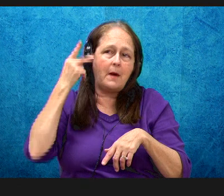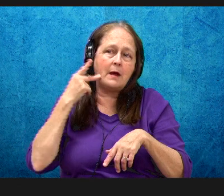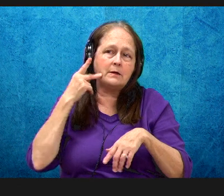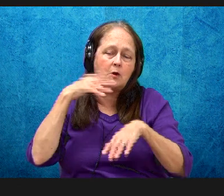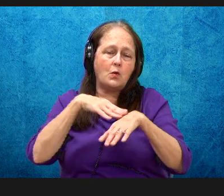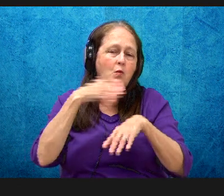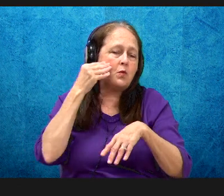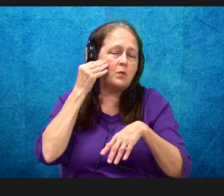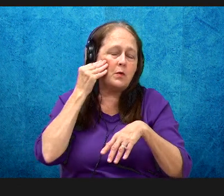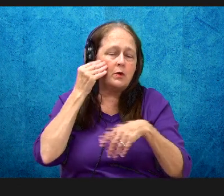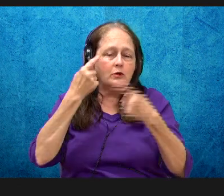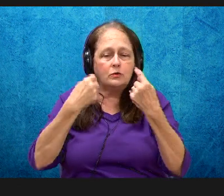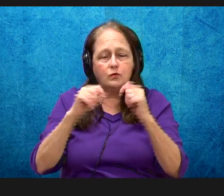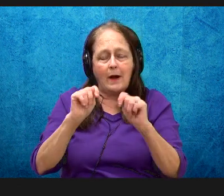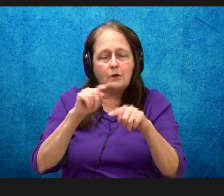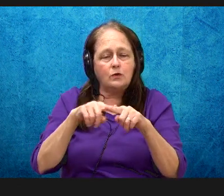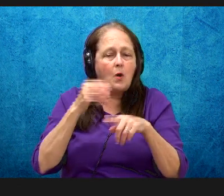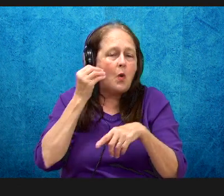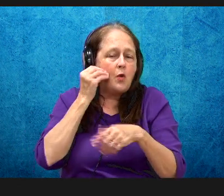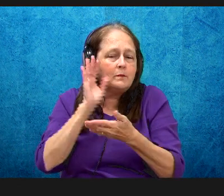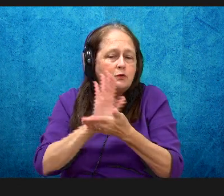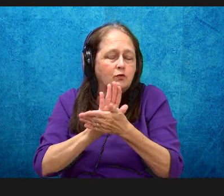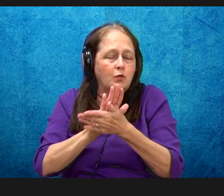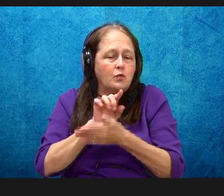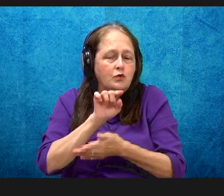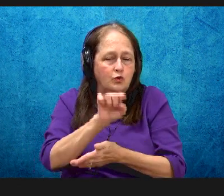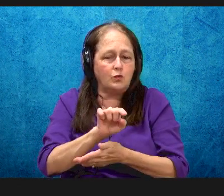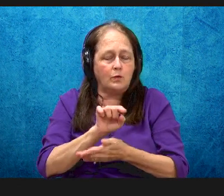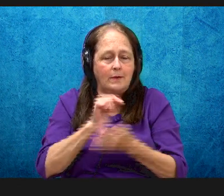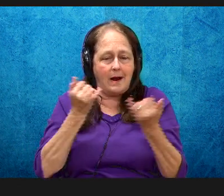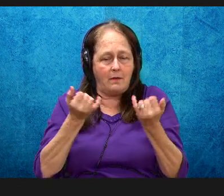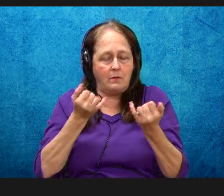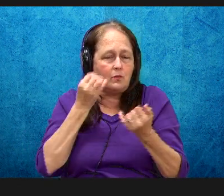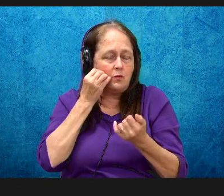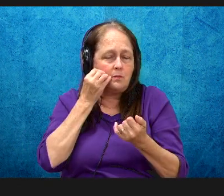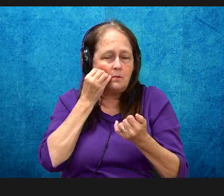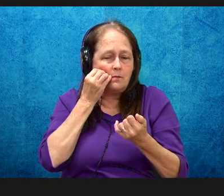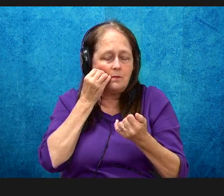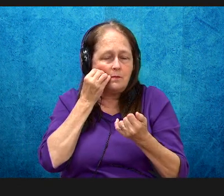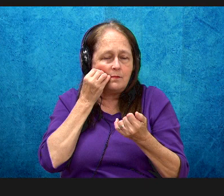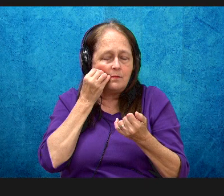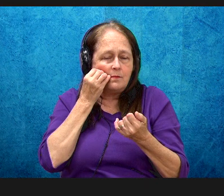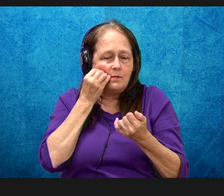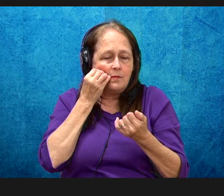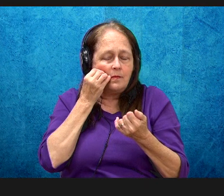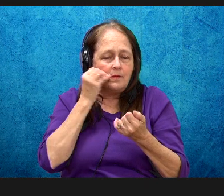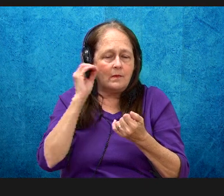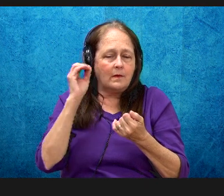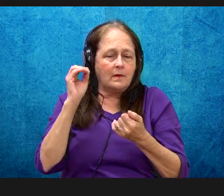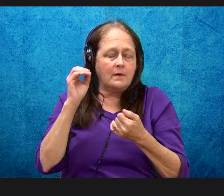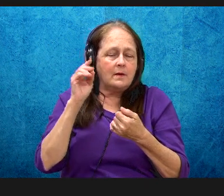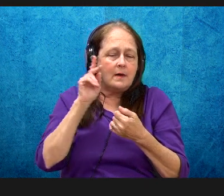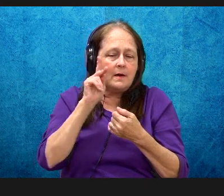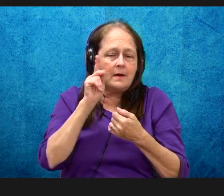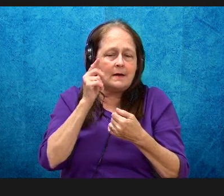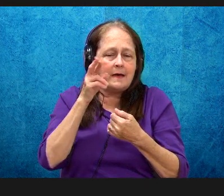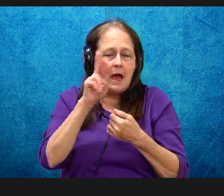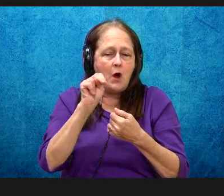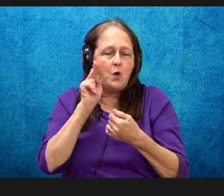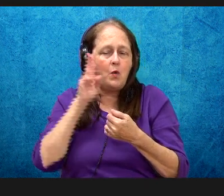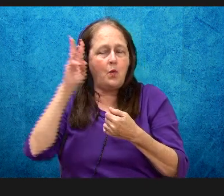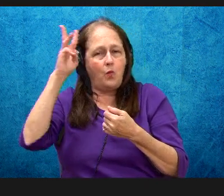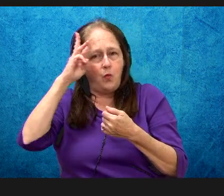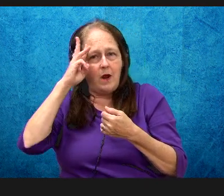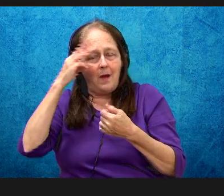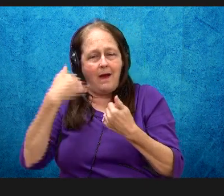you. They're trying to homeschool you now. So let's break that down. Karen and William have 3 children, although